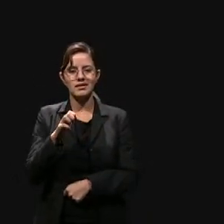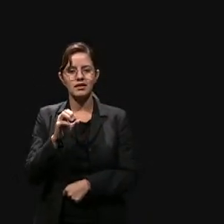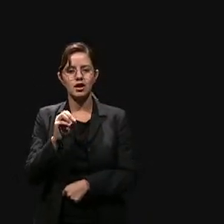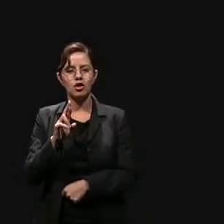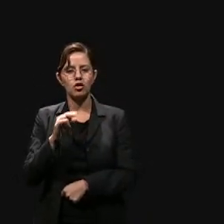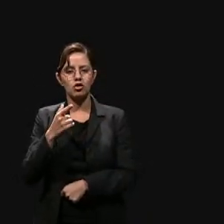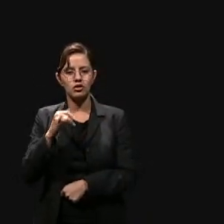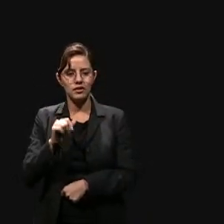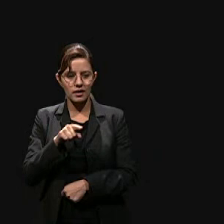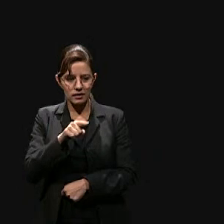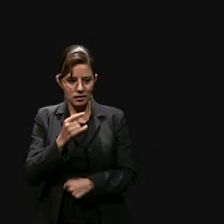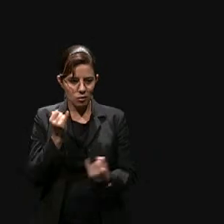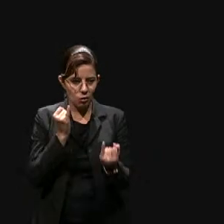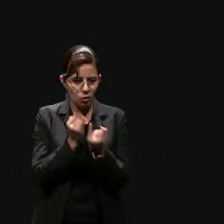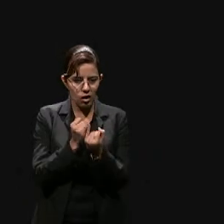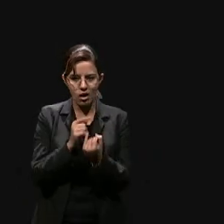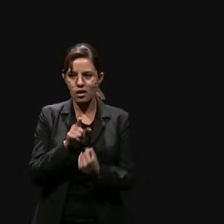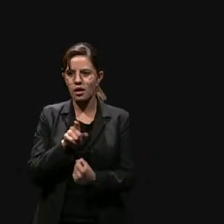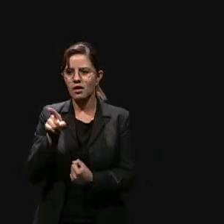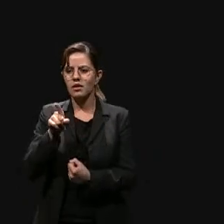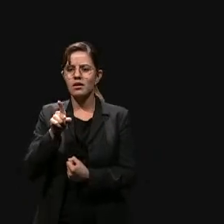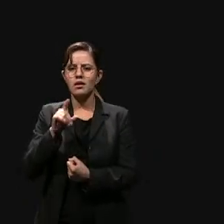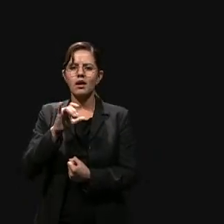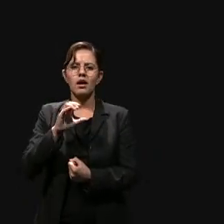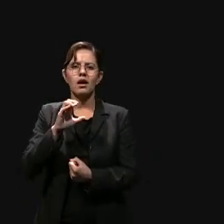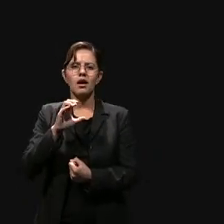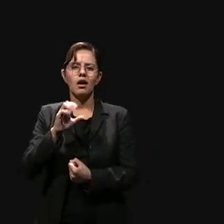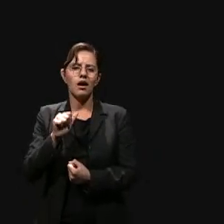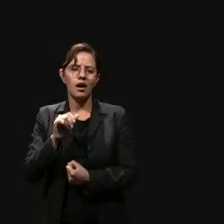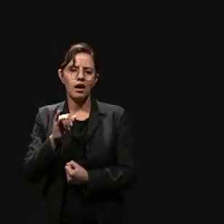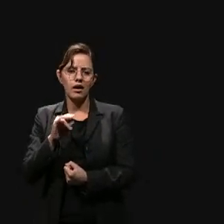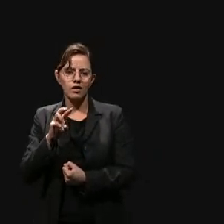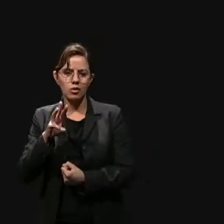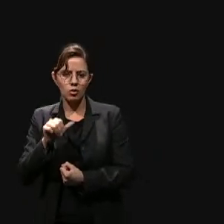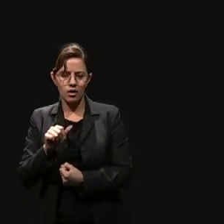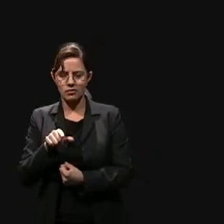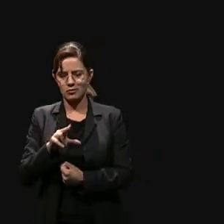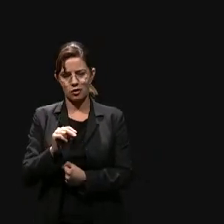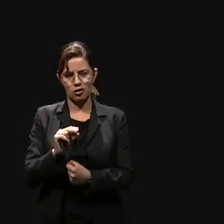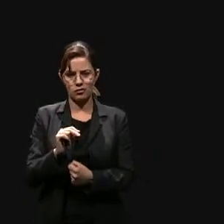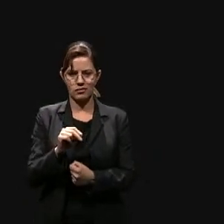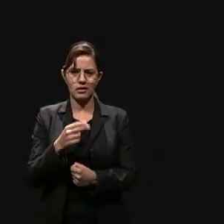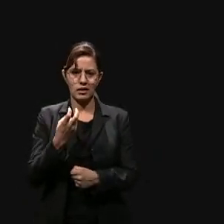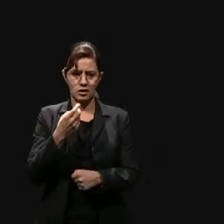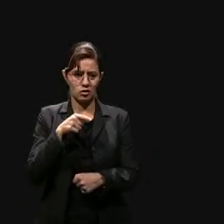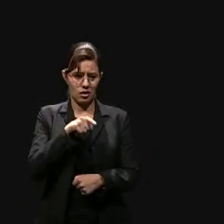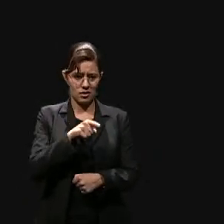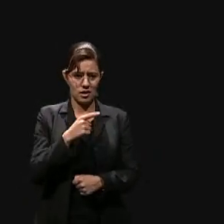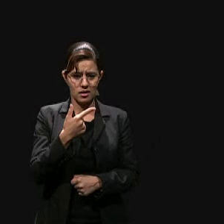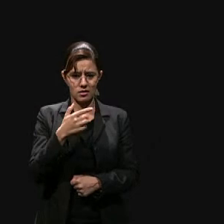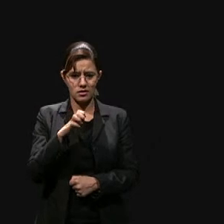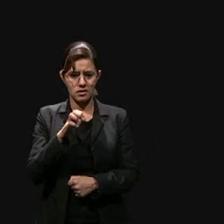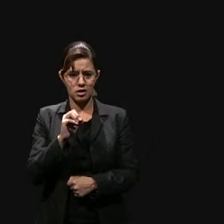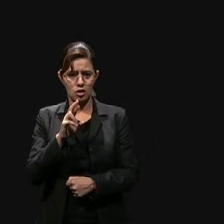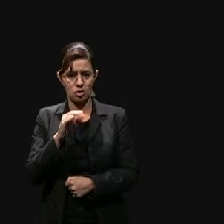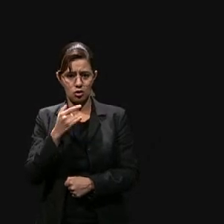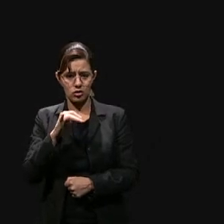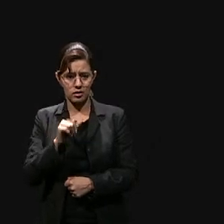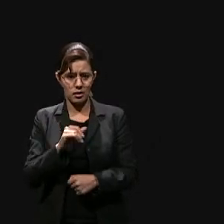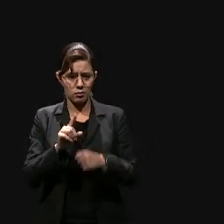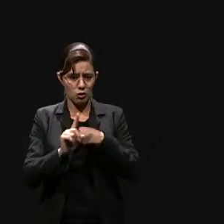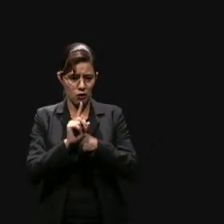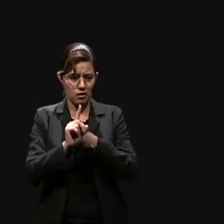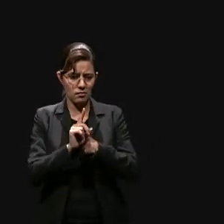insert the state name. But the truth is nothing happened in Georgia. They recounted the ballots by hand multiple